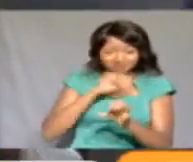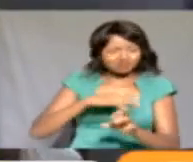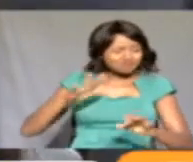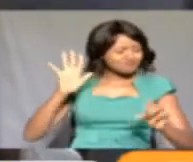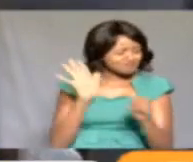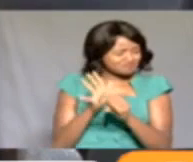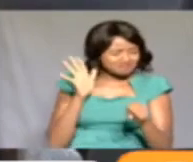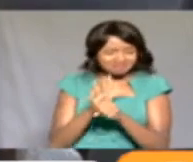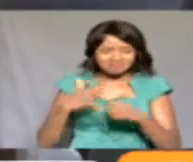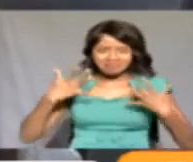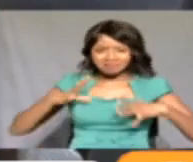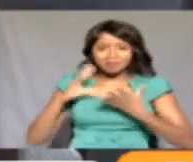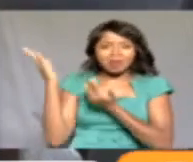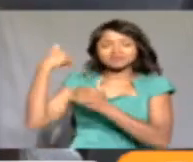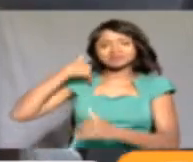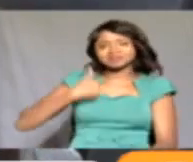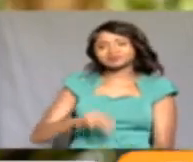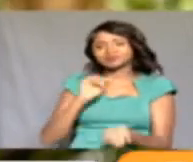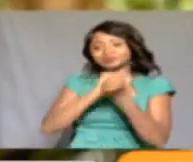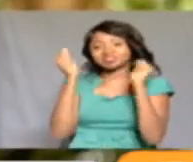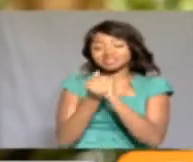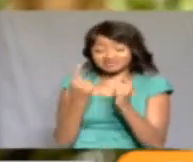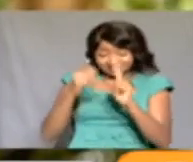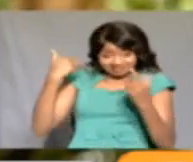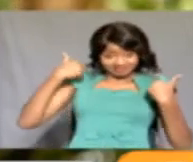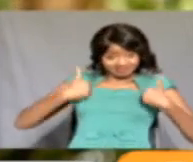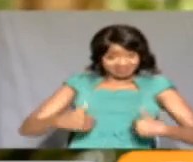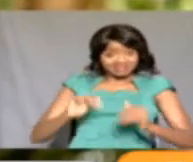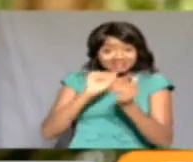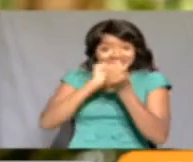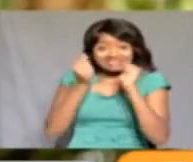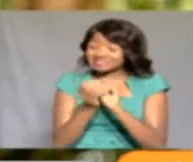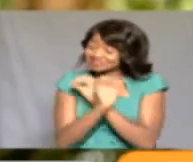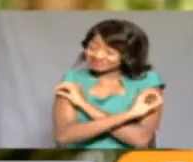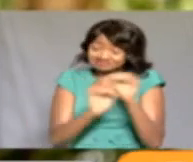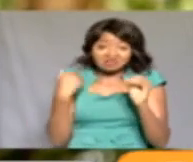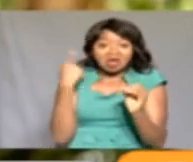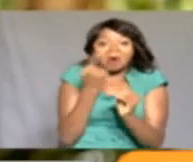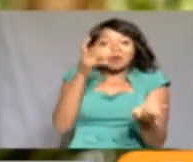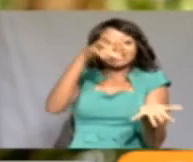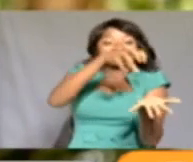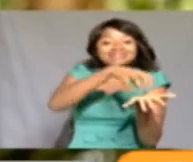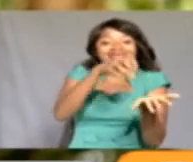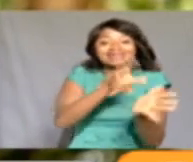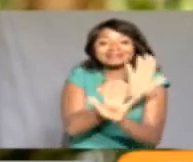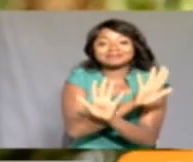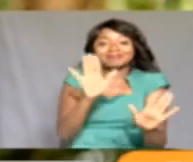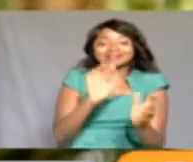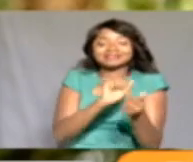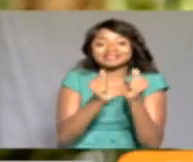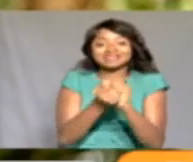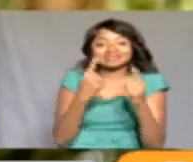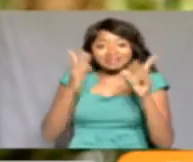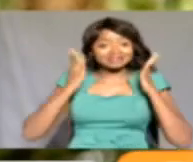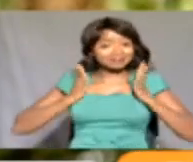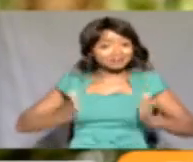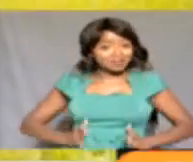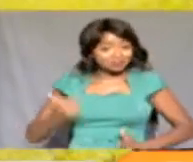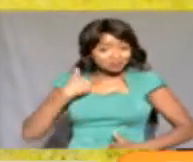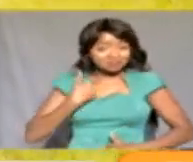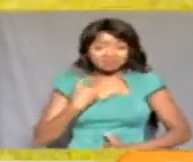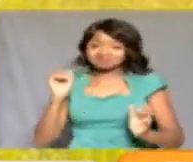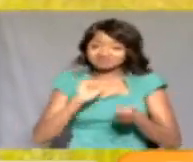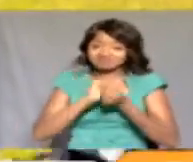to change. John Paul, I have not changed. It is only the status which I've changed, and it is okay with the